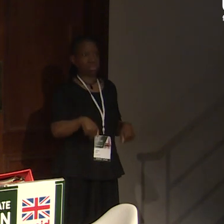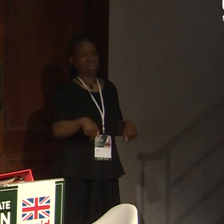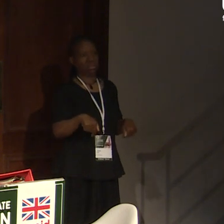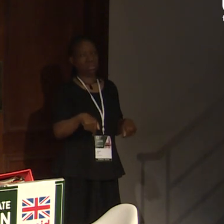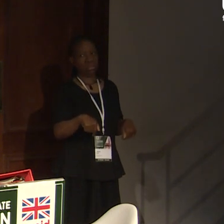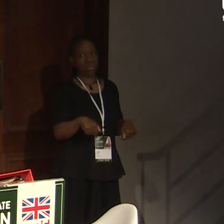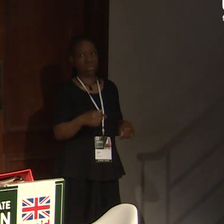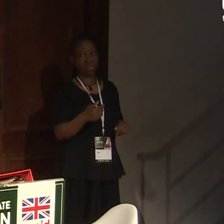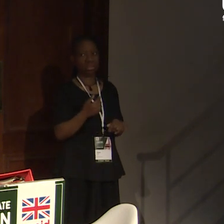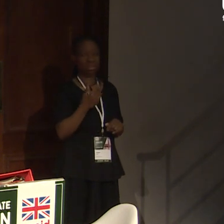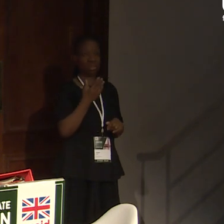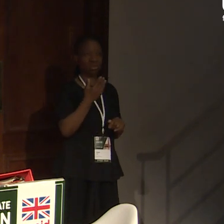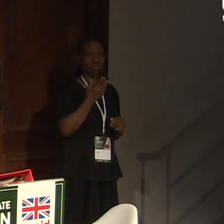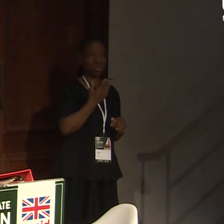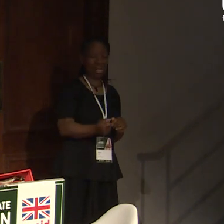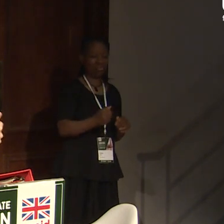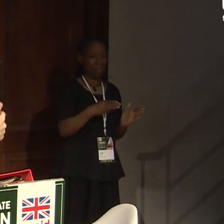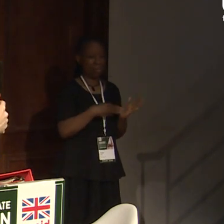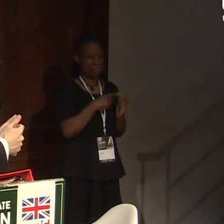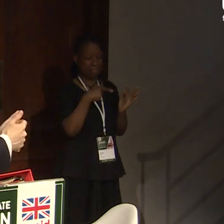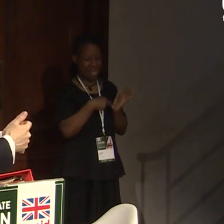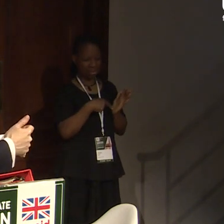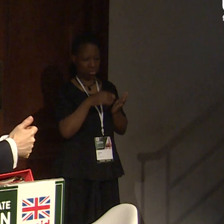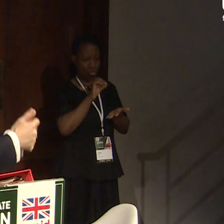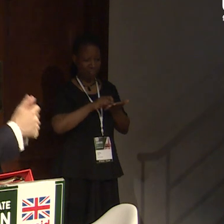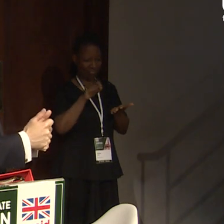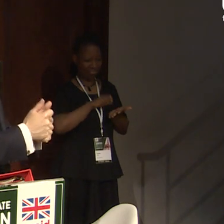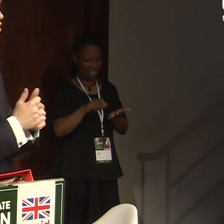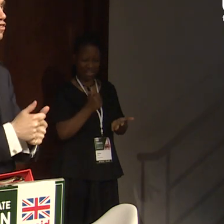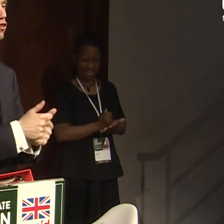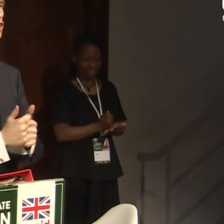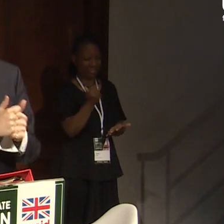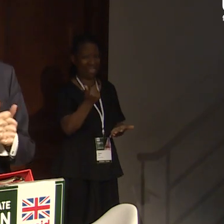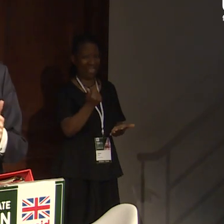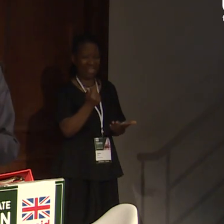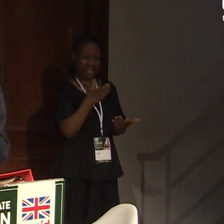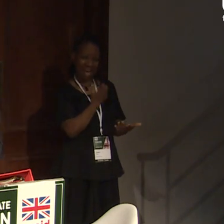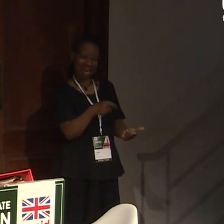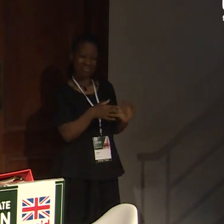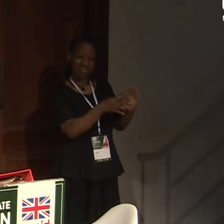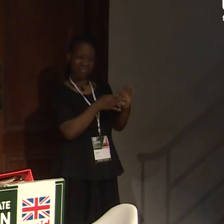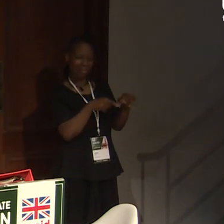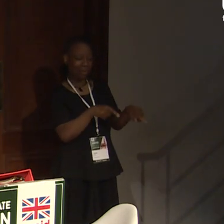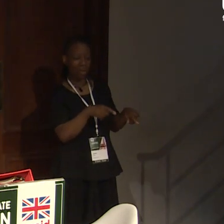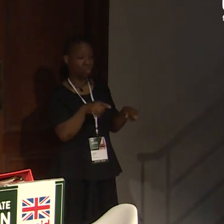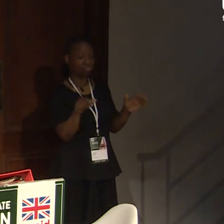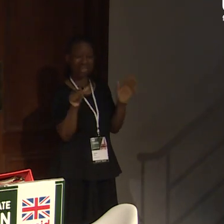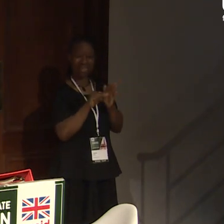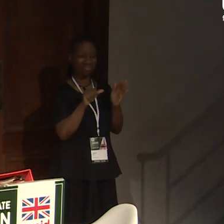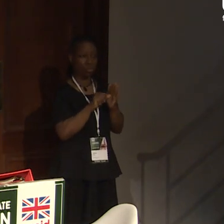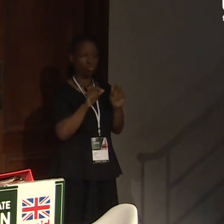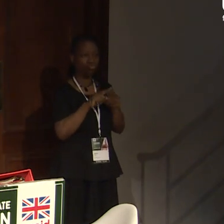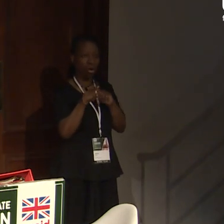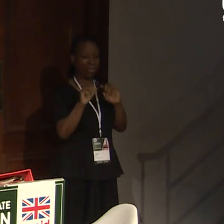Office, which is one of the great meteorological offices of the world, it was astonishingly difficult to come up with accurate